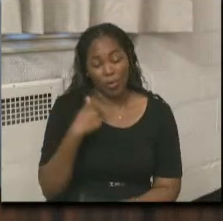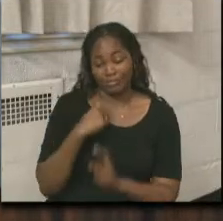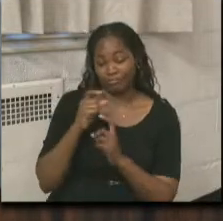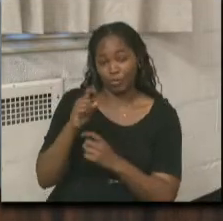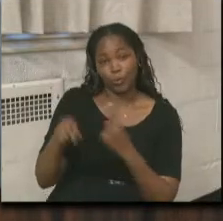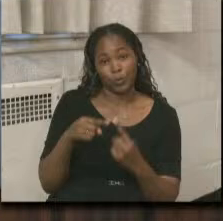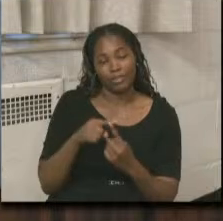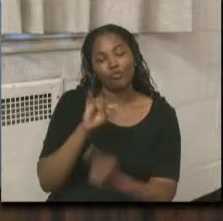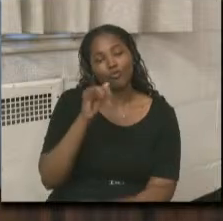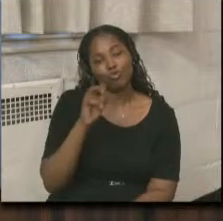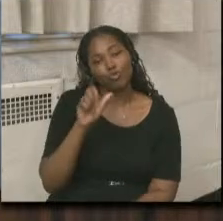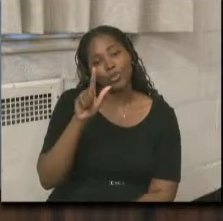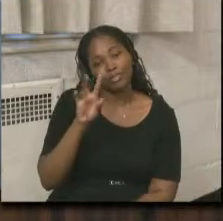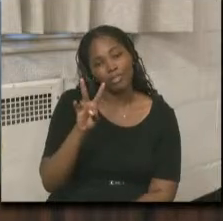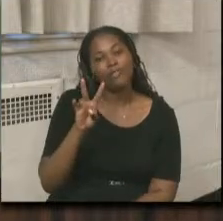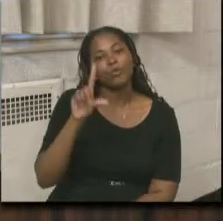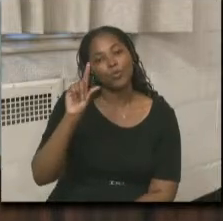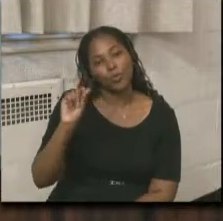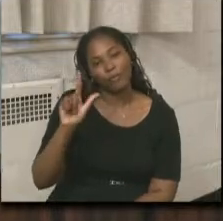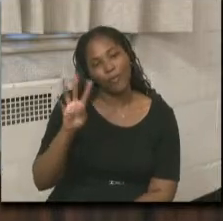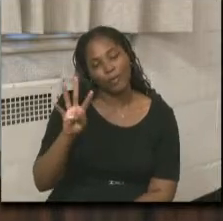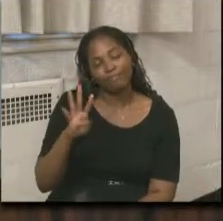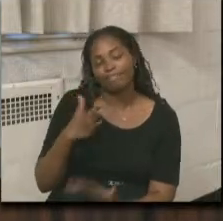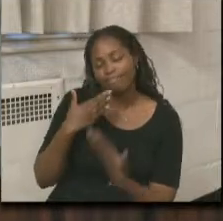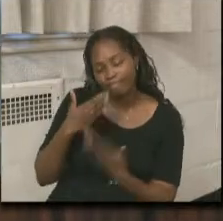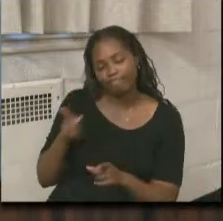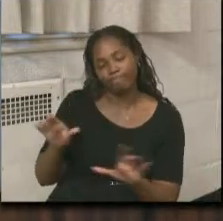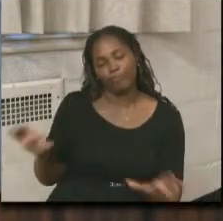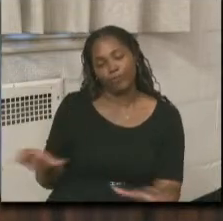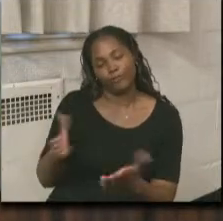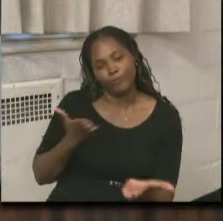June 27th, 2024. Thank you for your service.